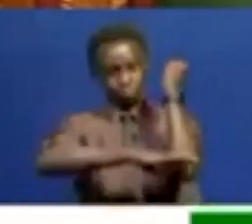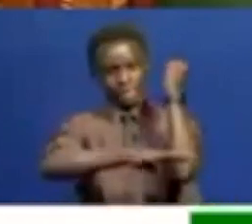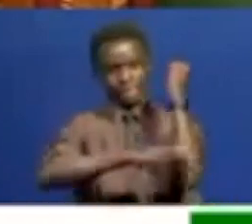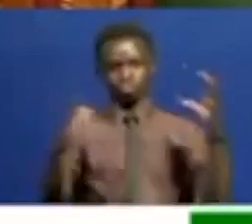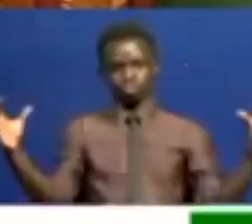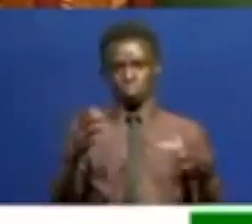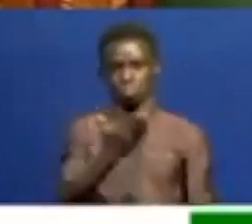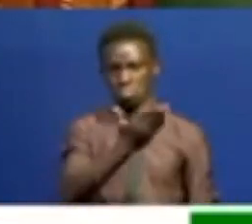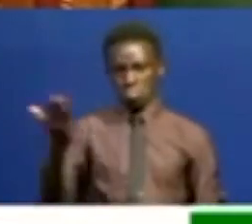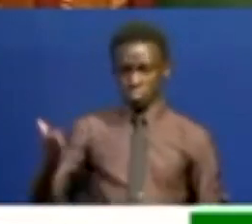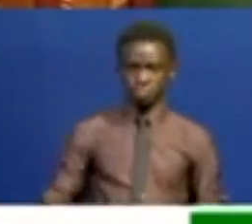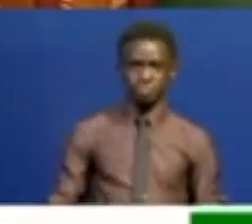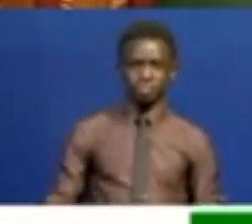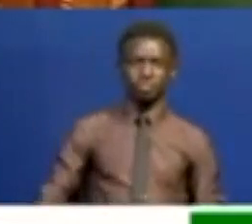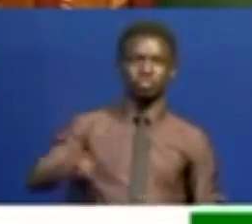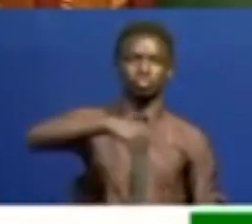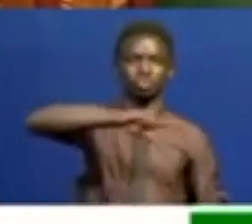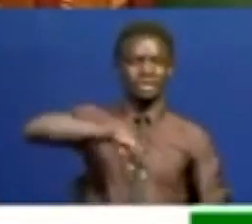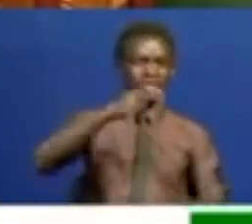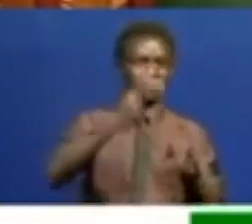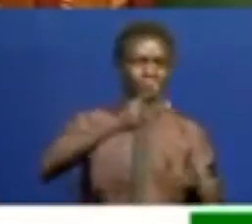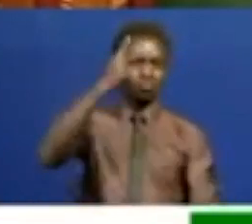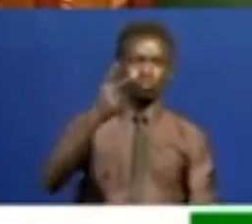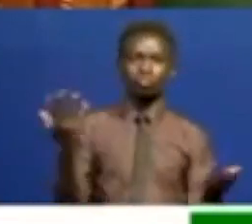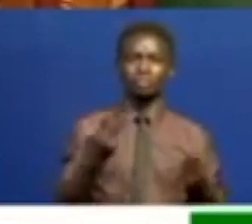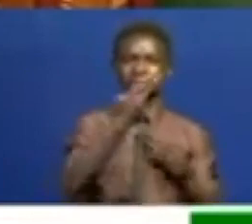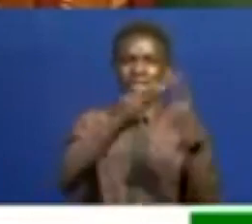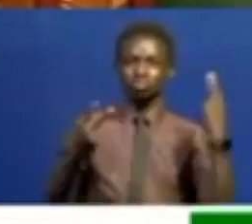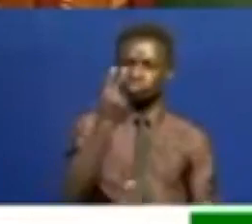Consequently, we are doubling enrollment to 40,000